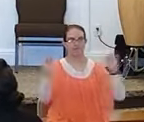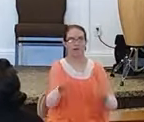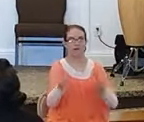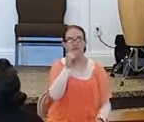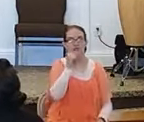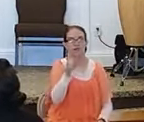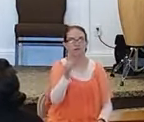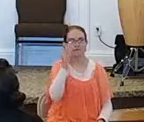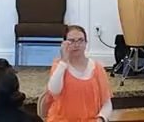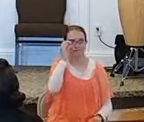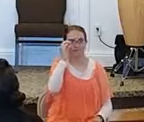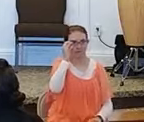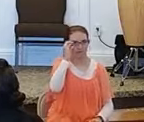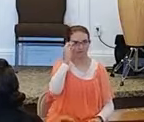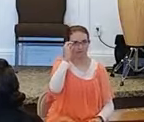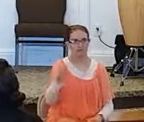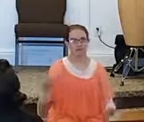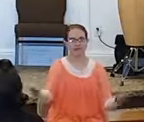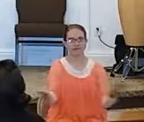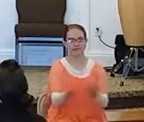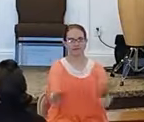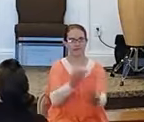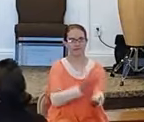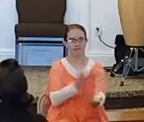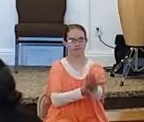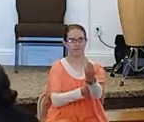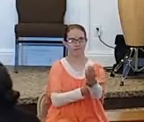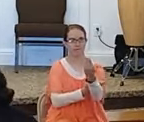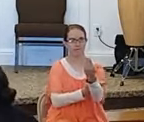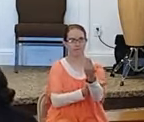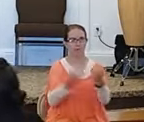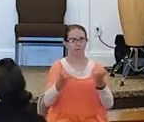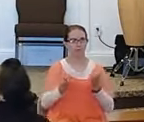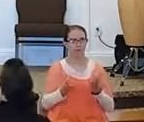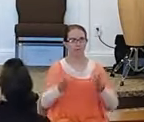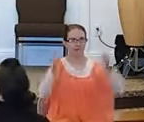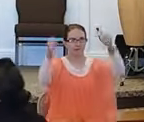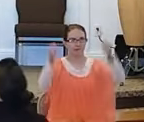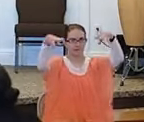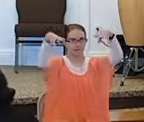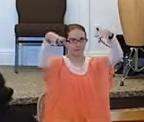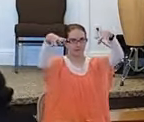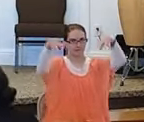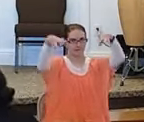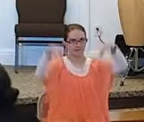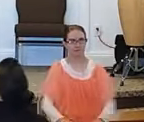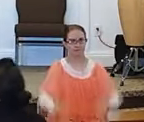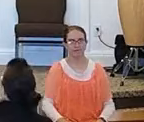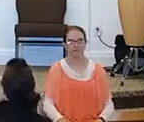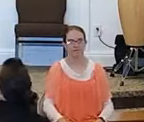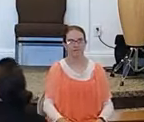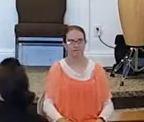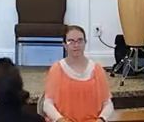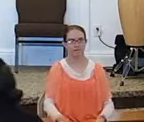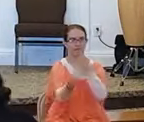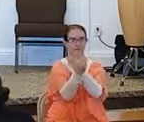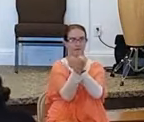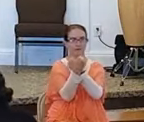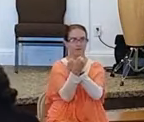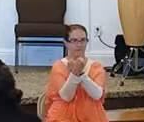you, he's in the house this morning. And he wants to loose you. Hallelujah. You've been bound